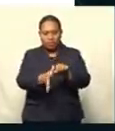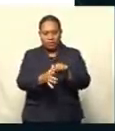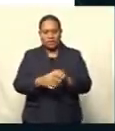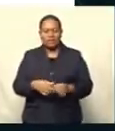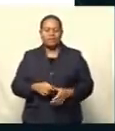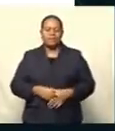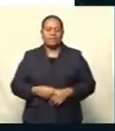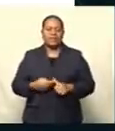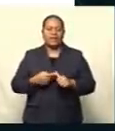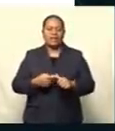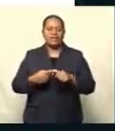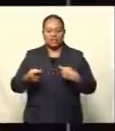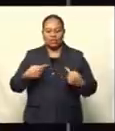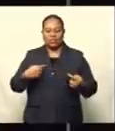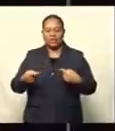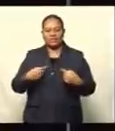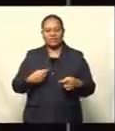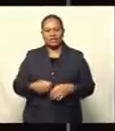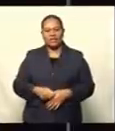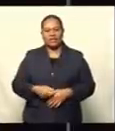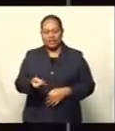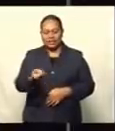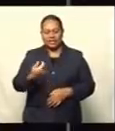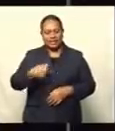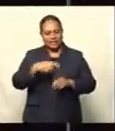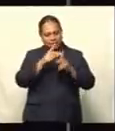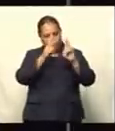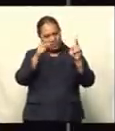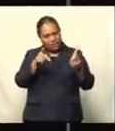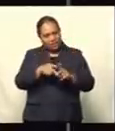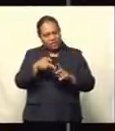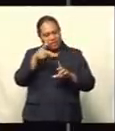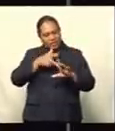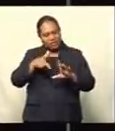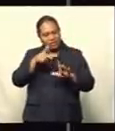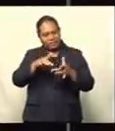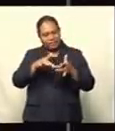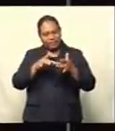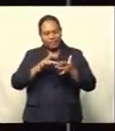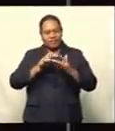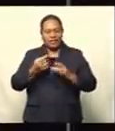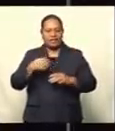News website to answer. You can also send us newsworthy pictures and videos. Email